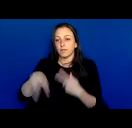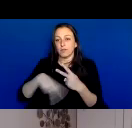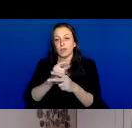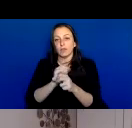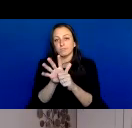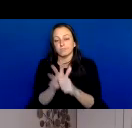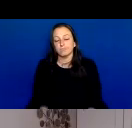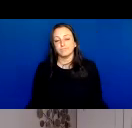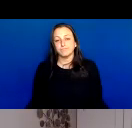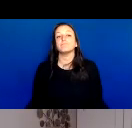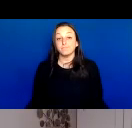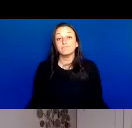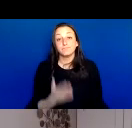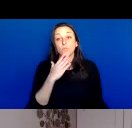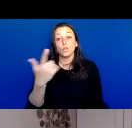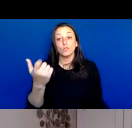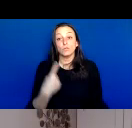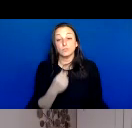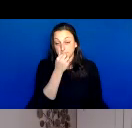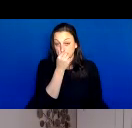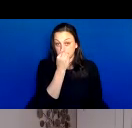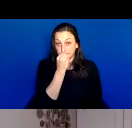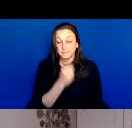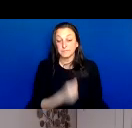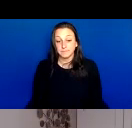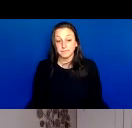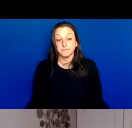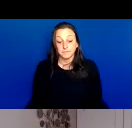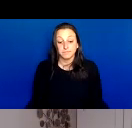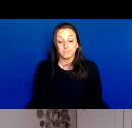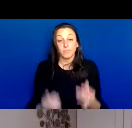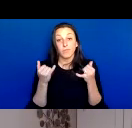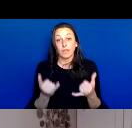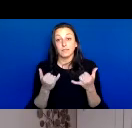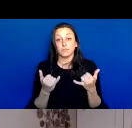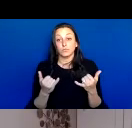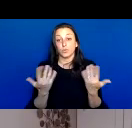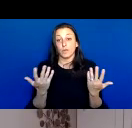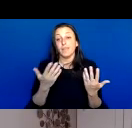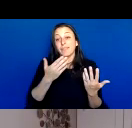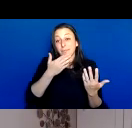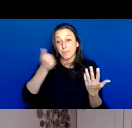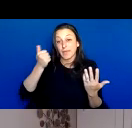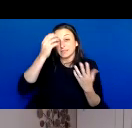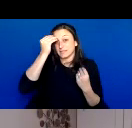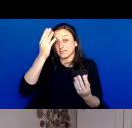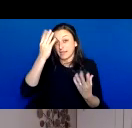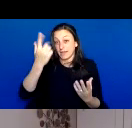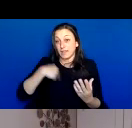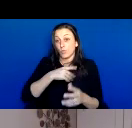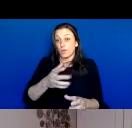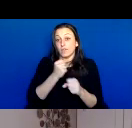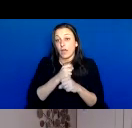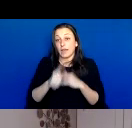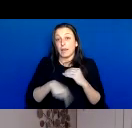Yeah, I think that's a good question. So, at this point, the best data that we have on vaccine